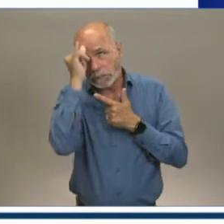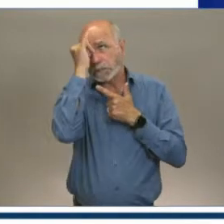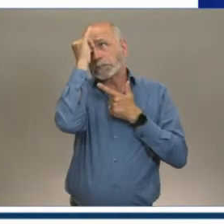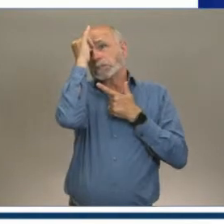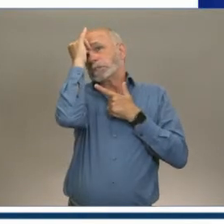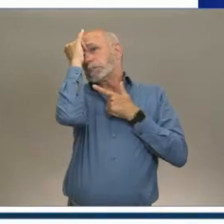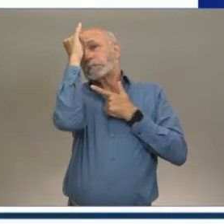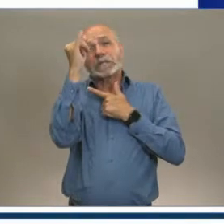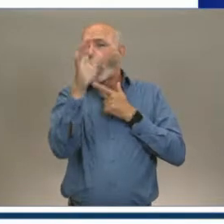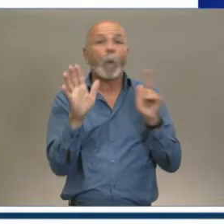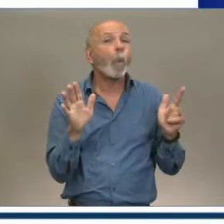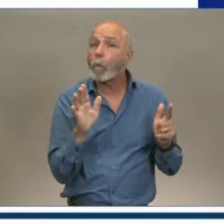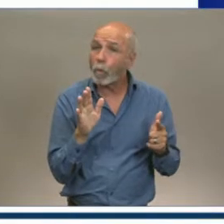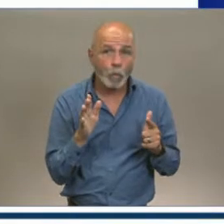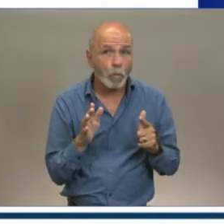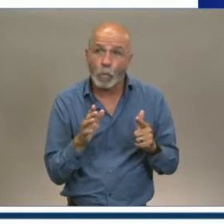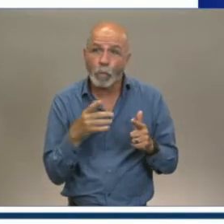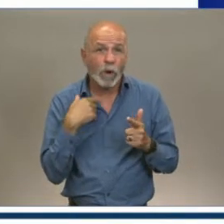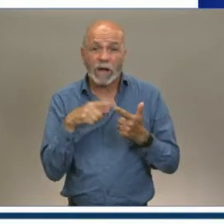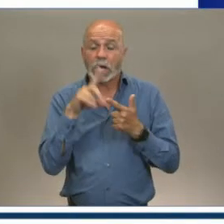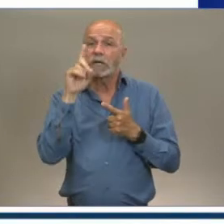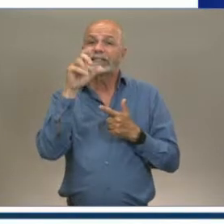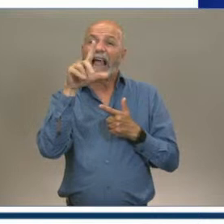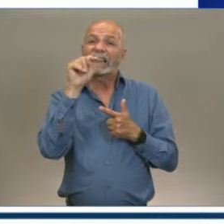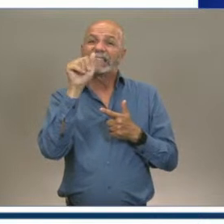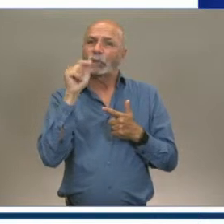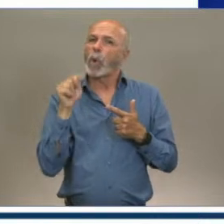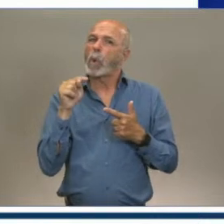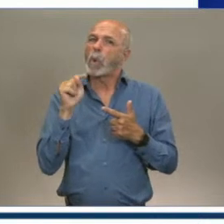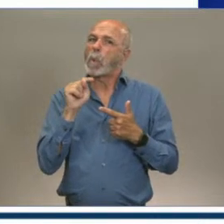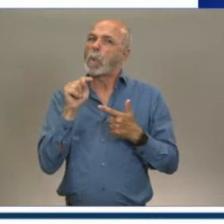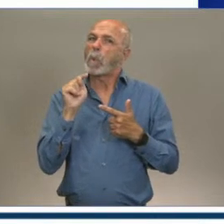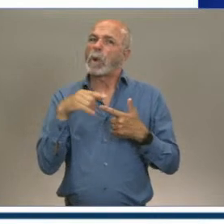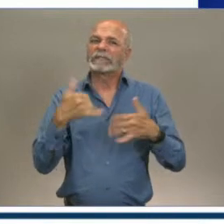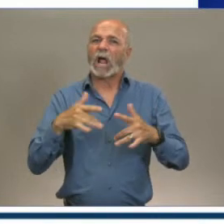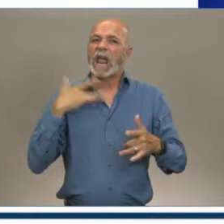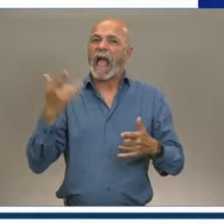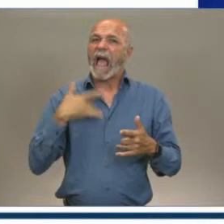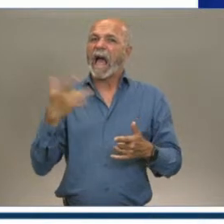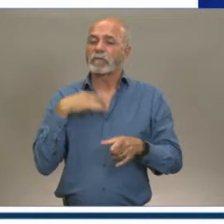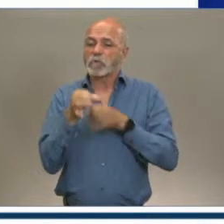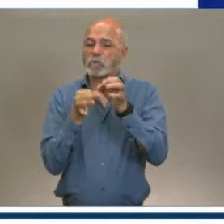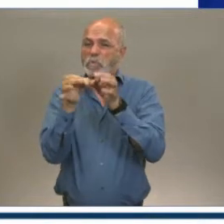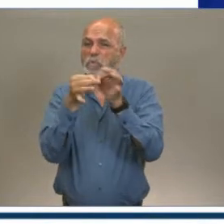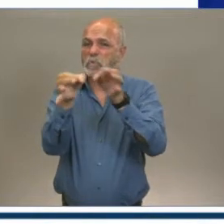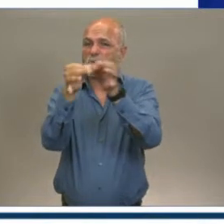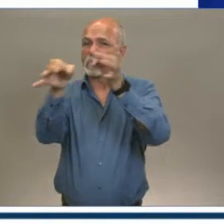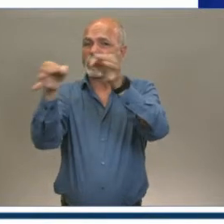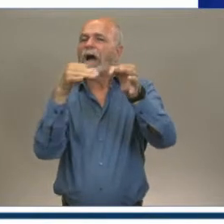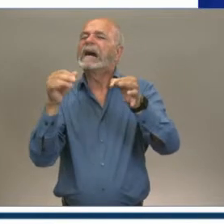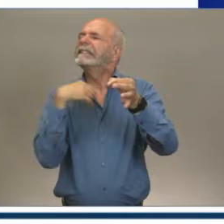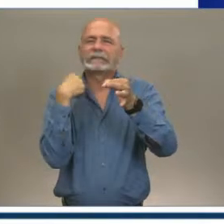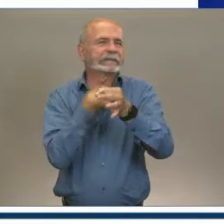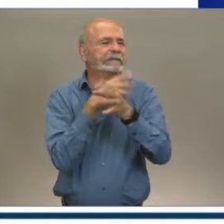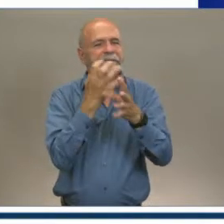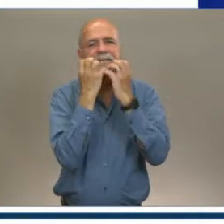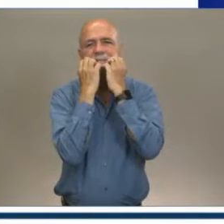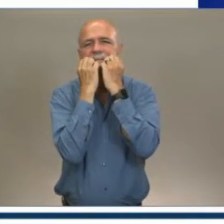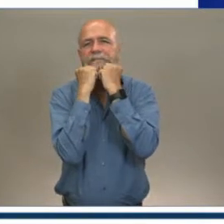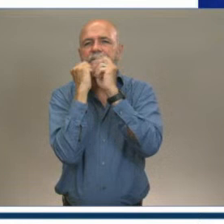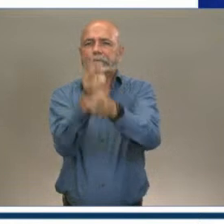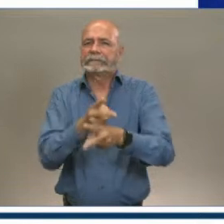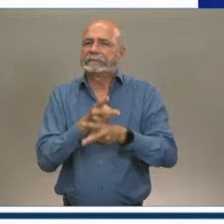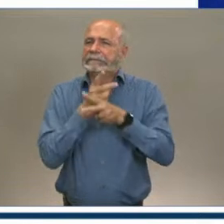in Canada, and we need to move at a cautious but deliberate pace. I said several times we would be flexible after that